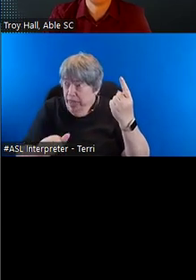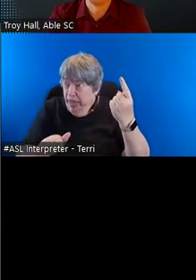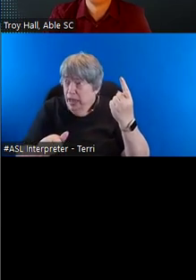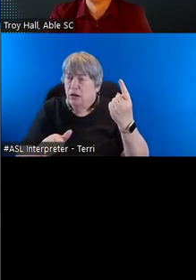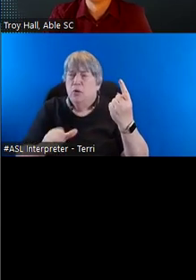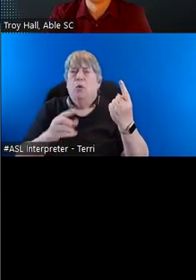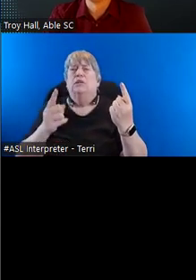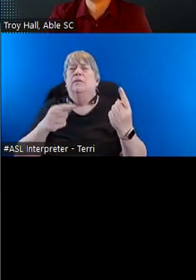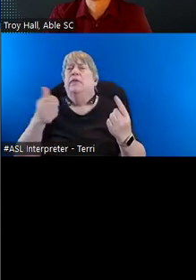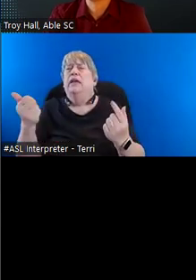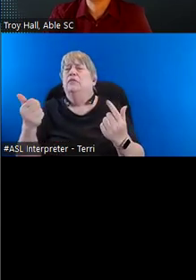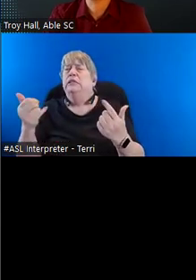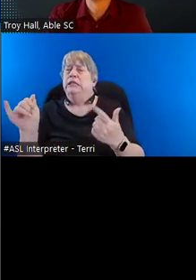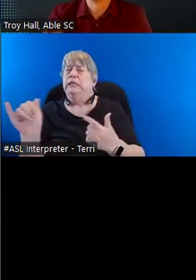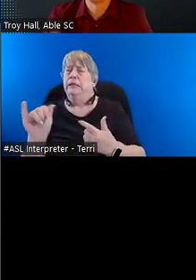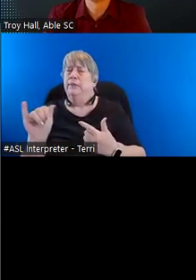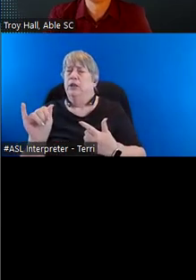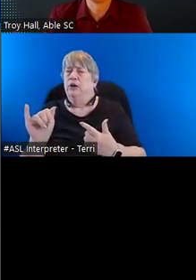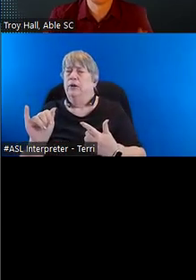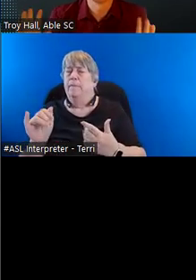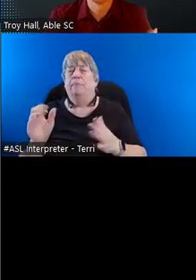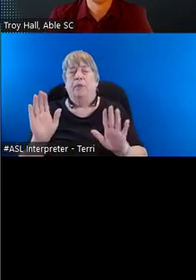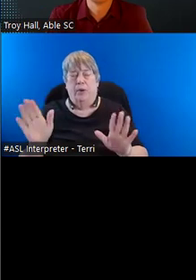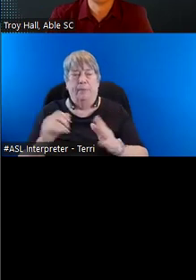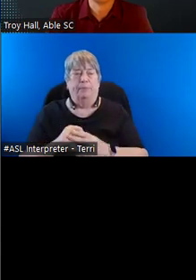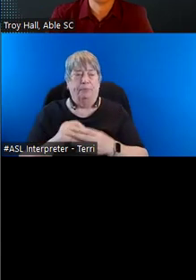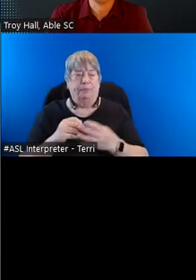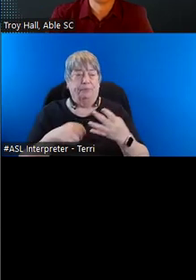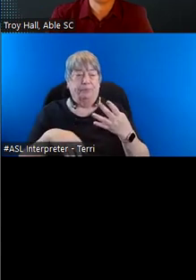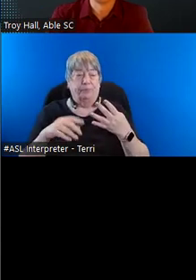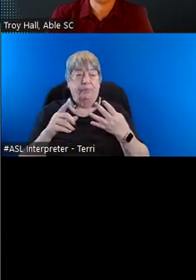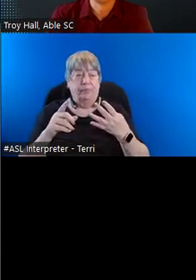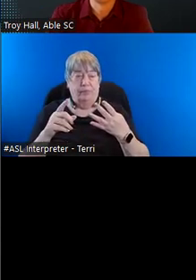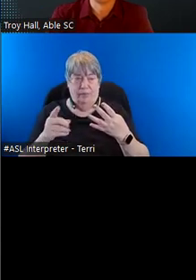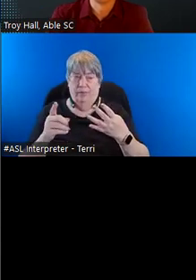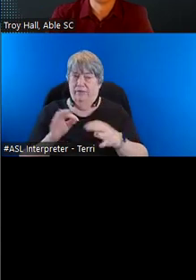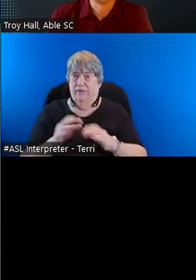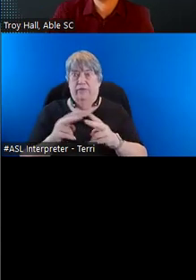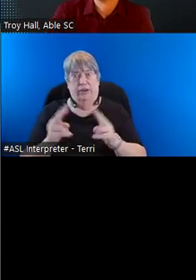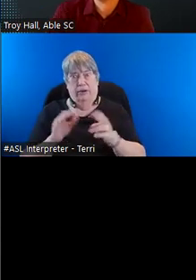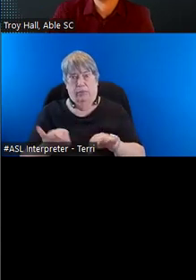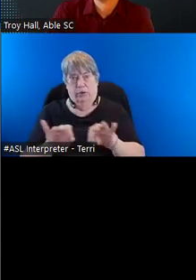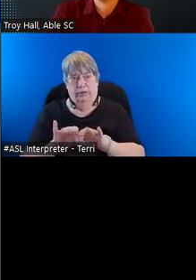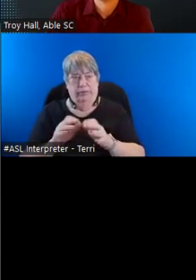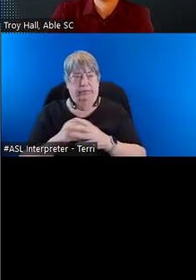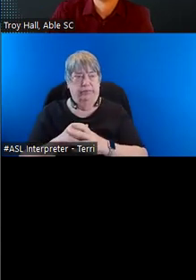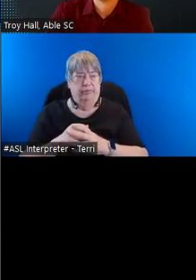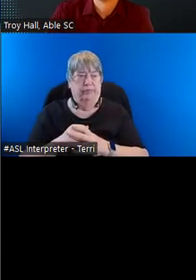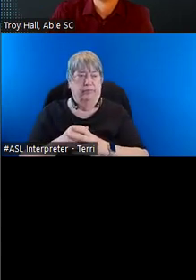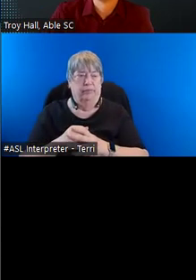with them. So job exploration counseling, very important.